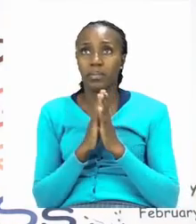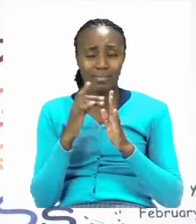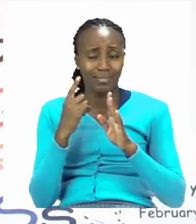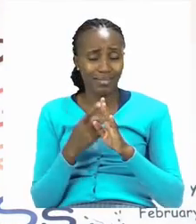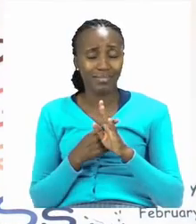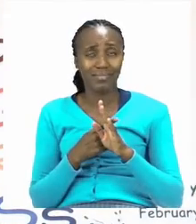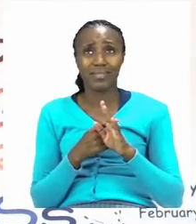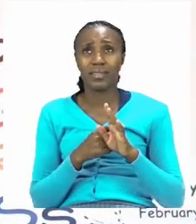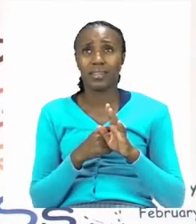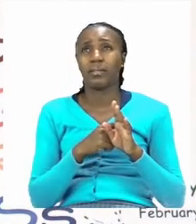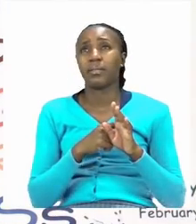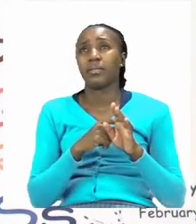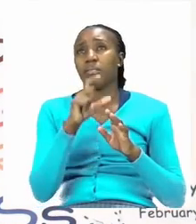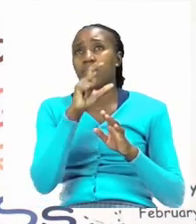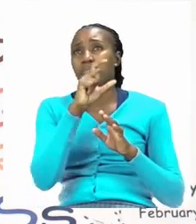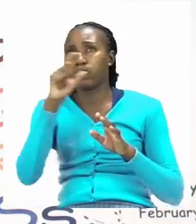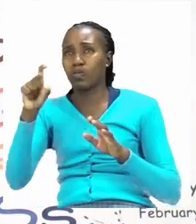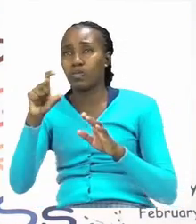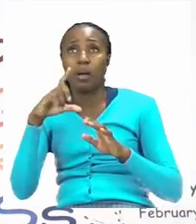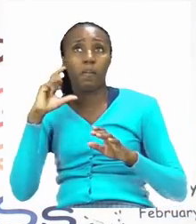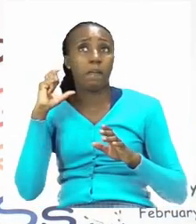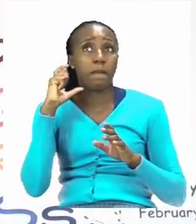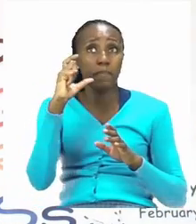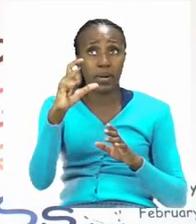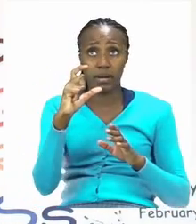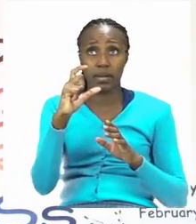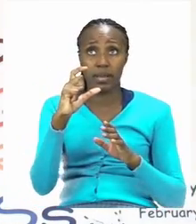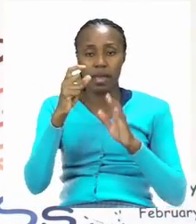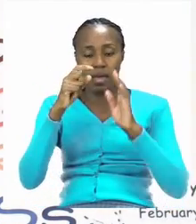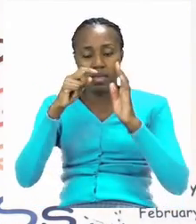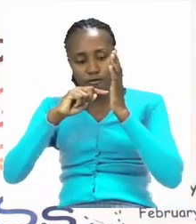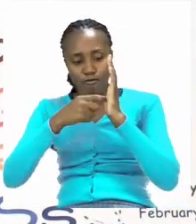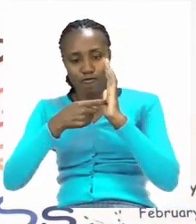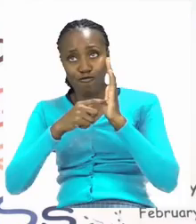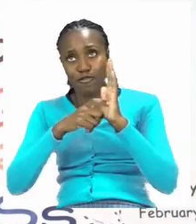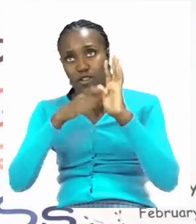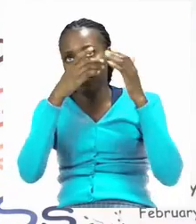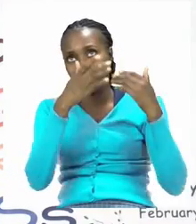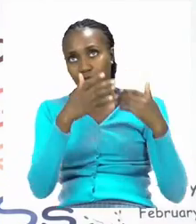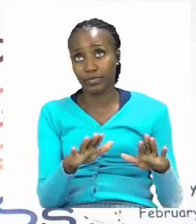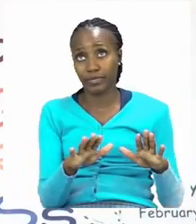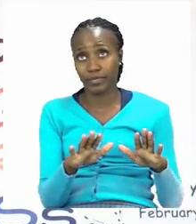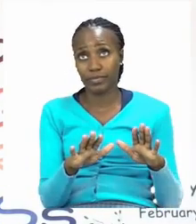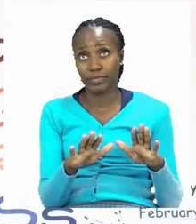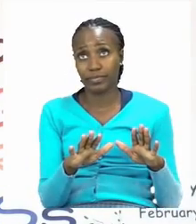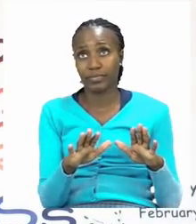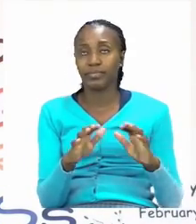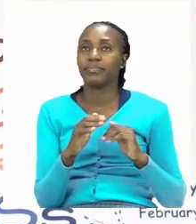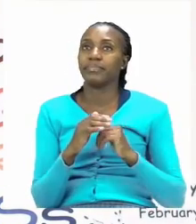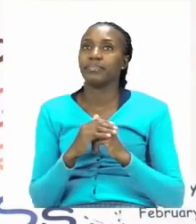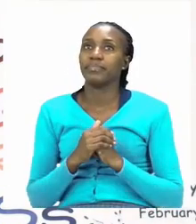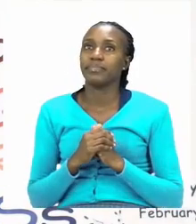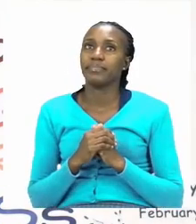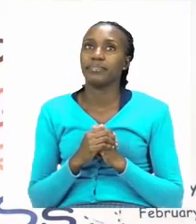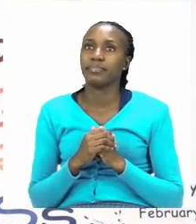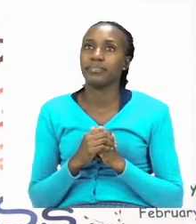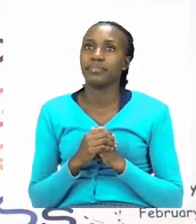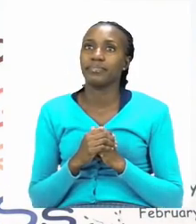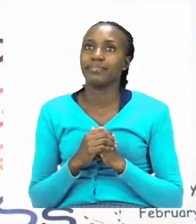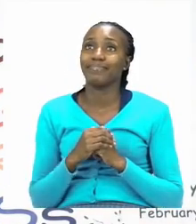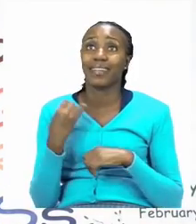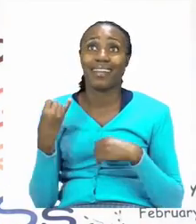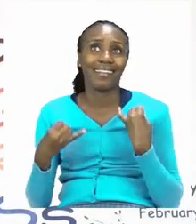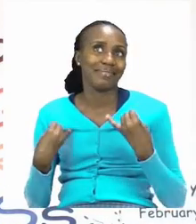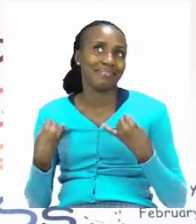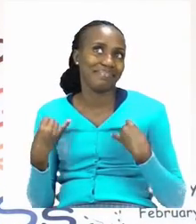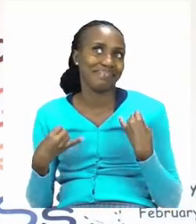a capital letter, which means a big letter, and end it with a full stop. Have fun with